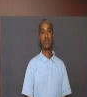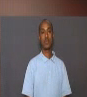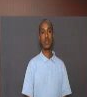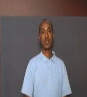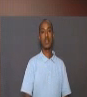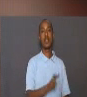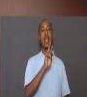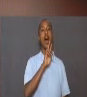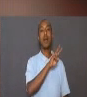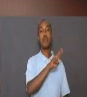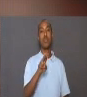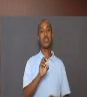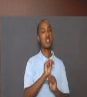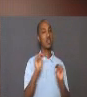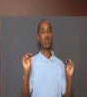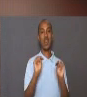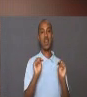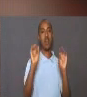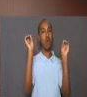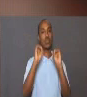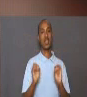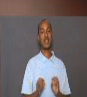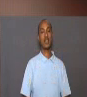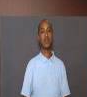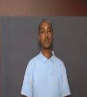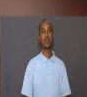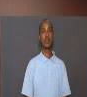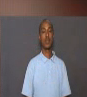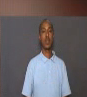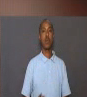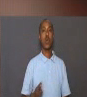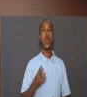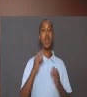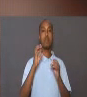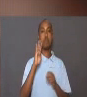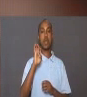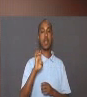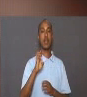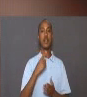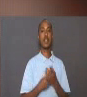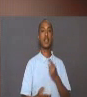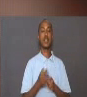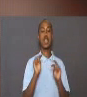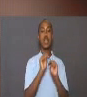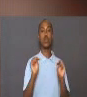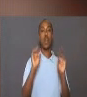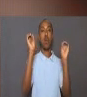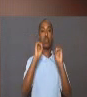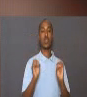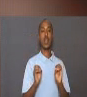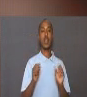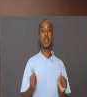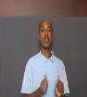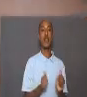are both neutral oxides. We will be discussing neutral oxides in a